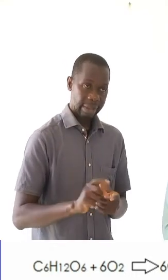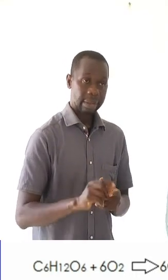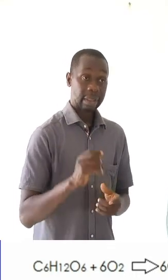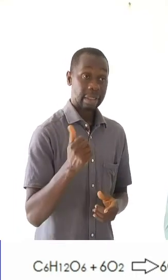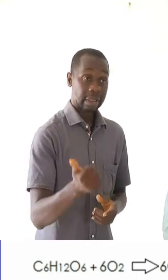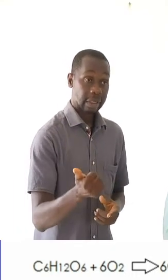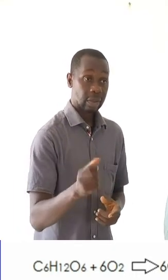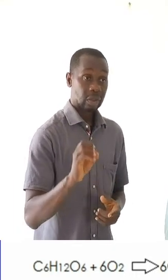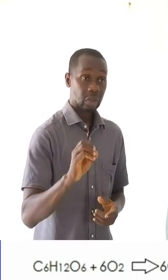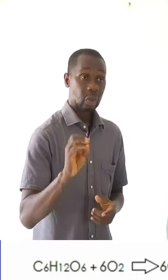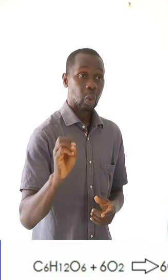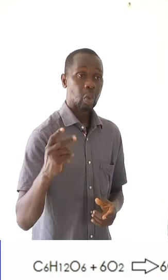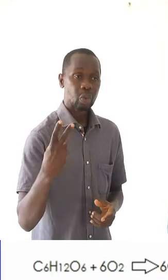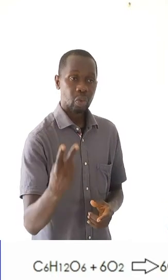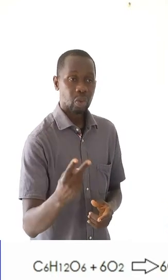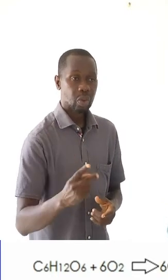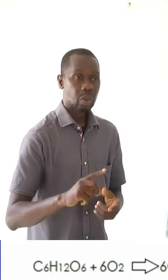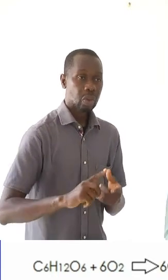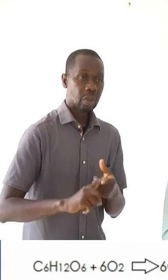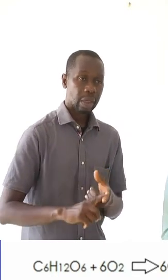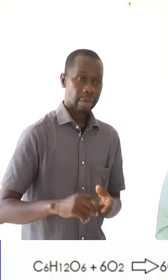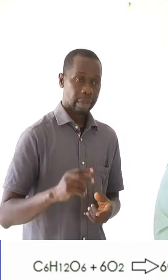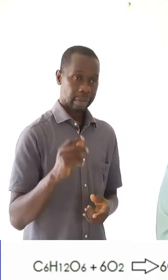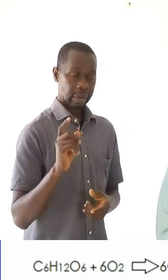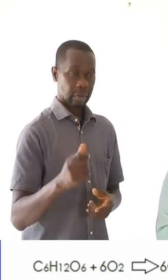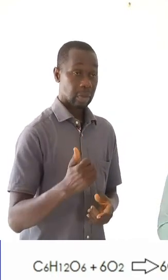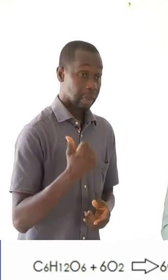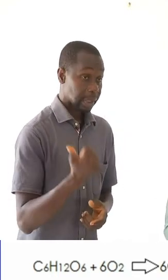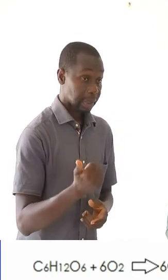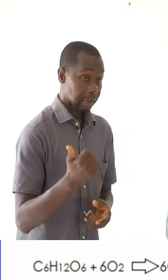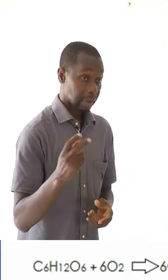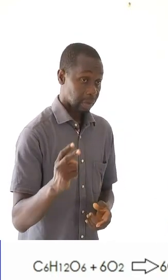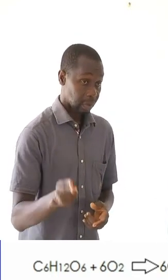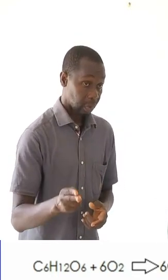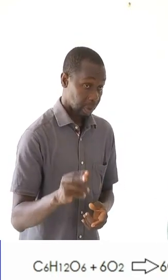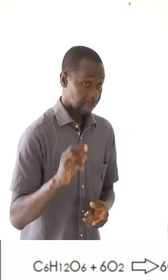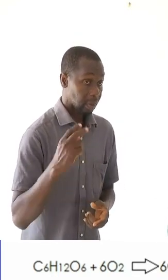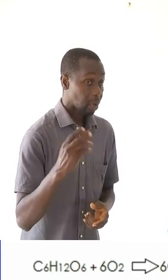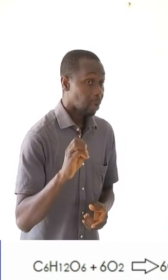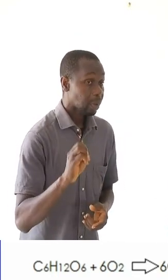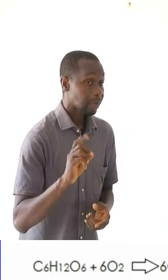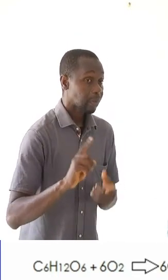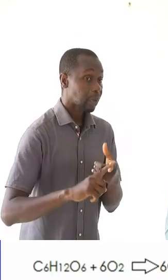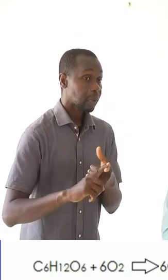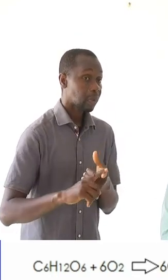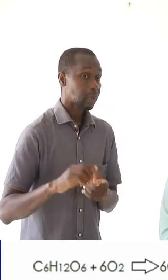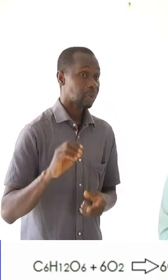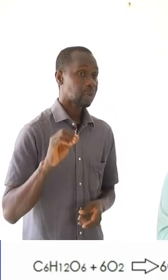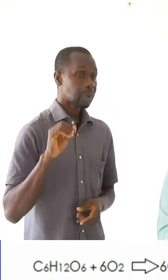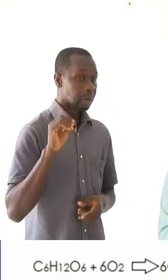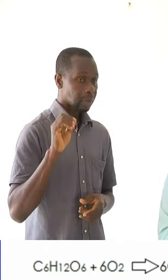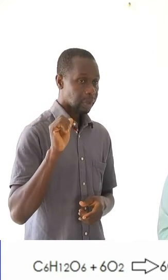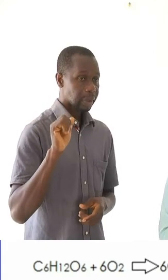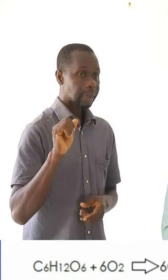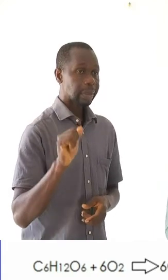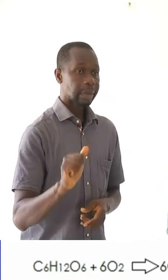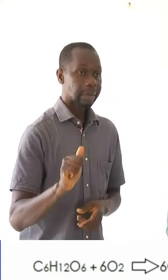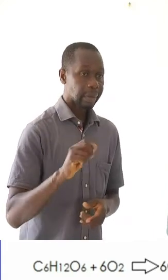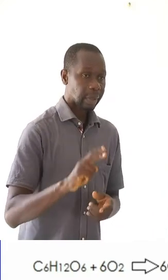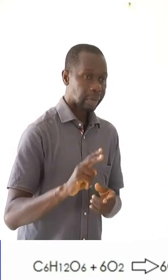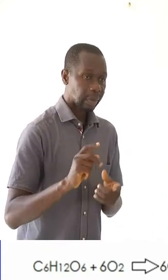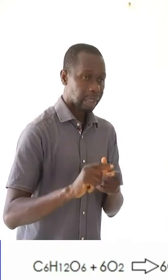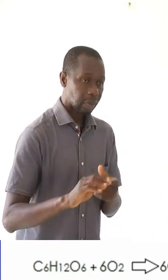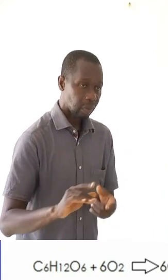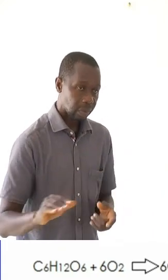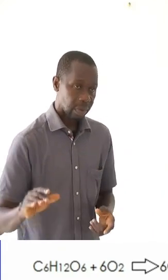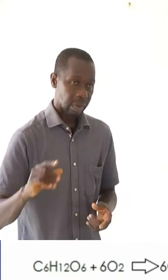oxygen, that is 6O2, yielding or producing 6 carbon dioxide, 6 CO2, plus 6